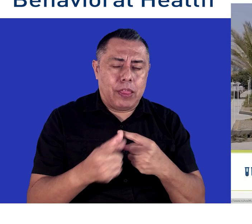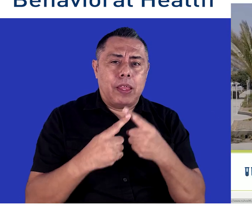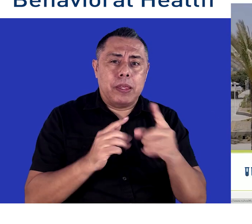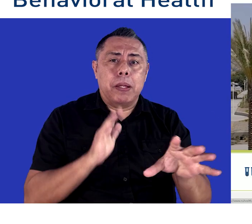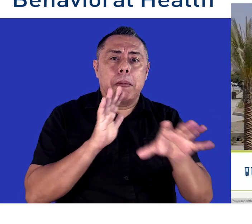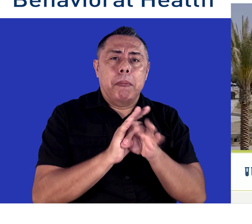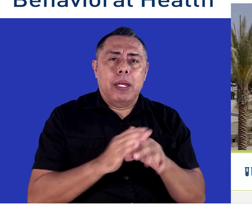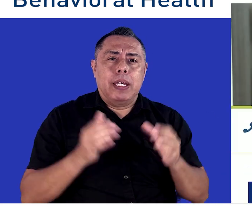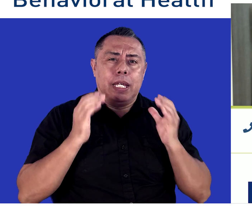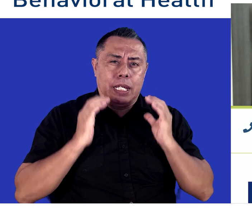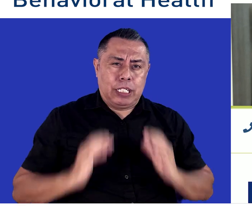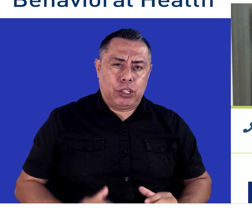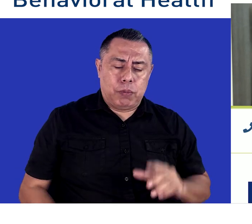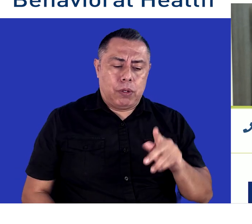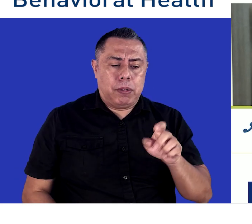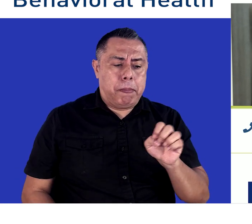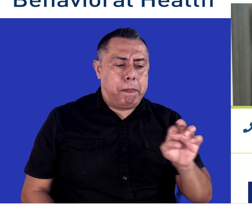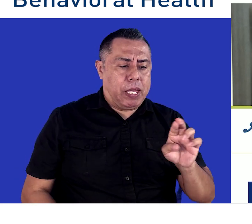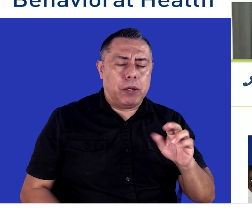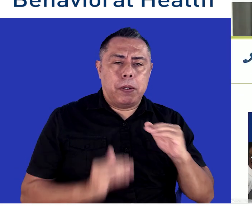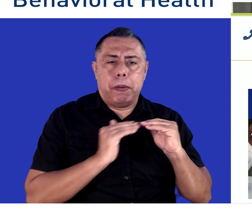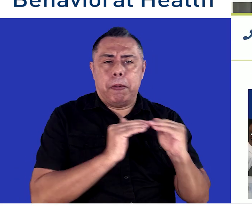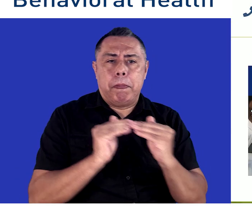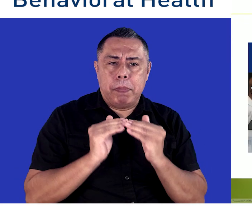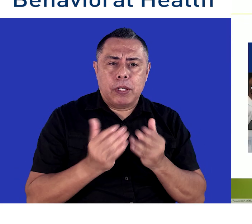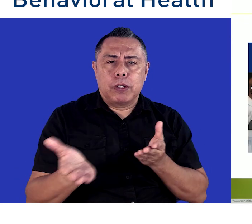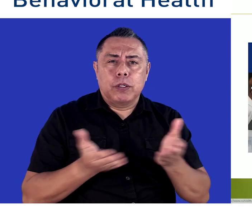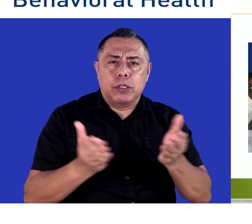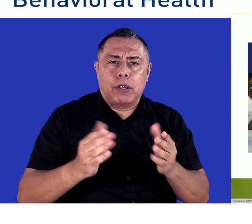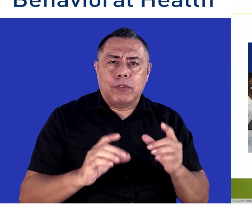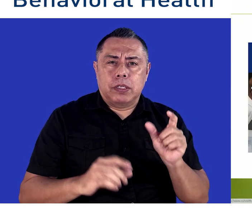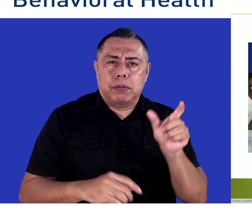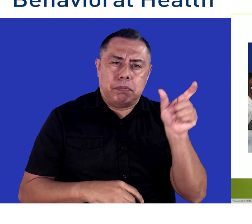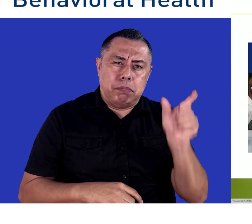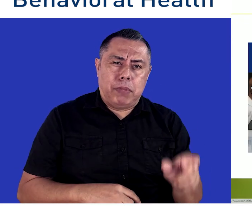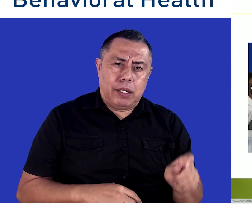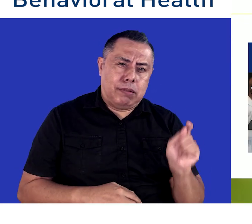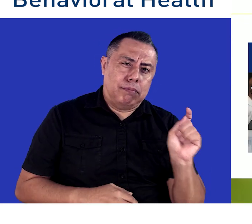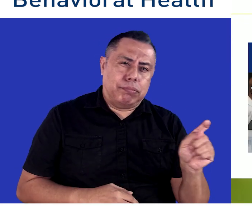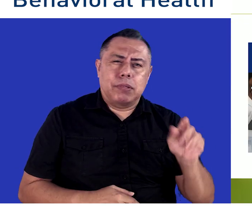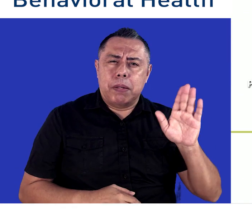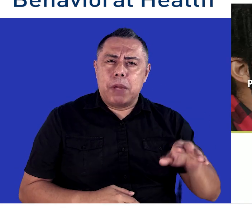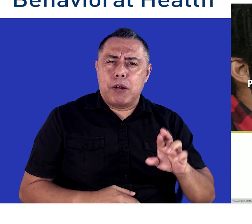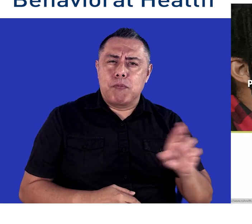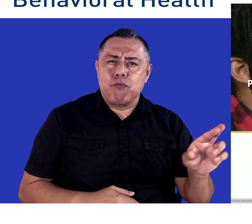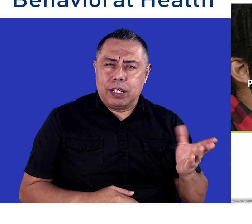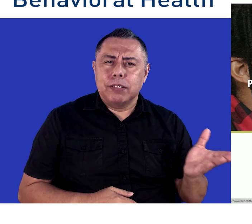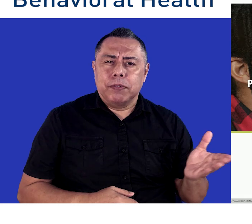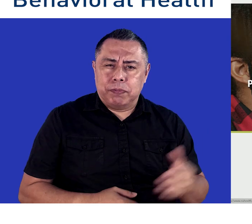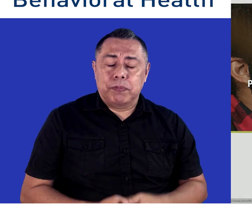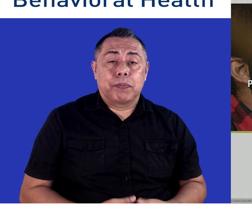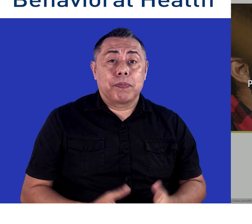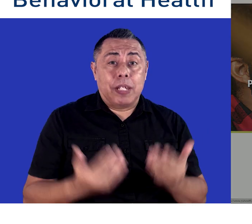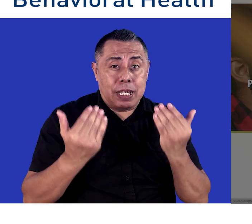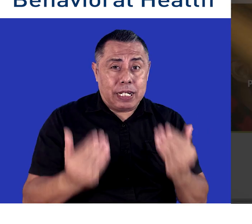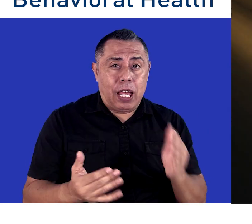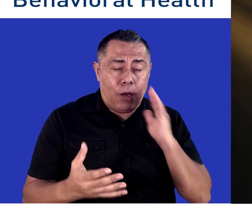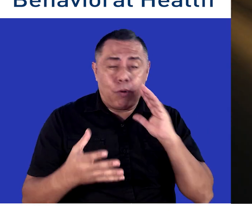Choose Behavioral Health, then pick the Consumer Peer Services button at the bottom right of the page.